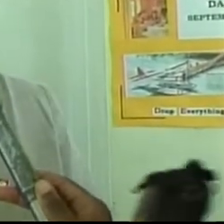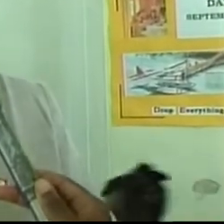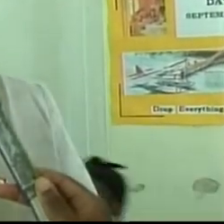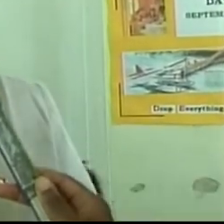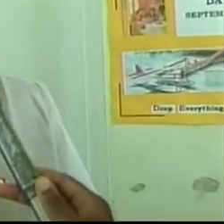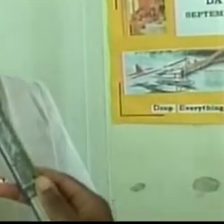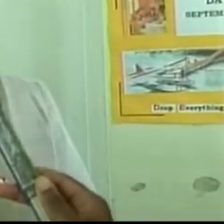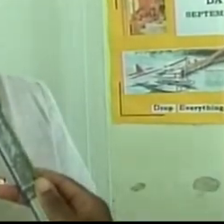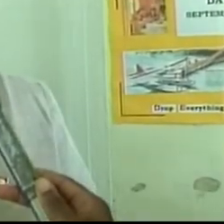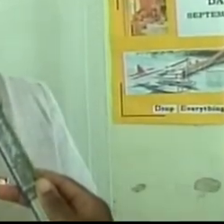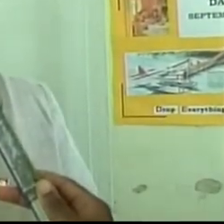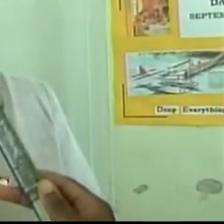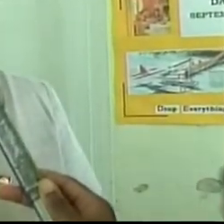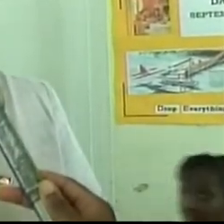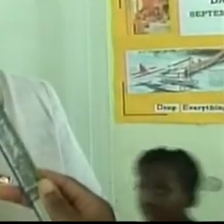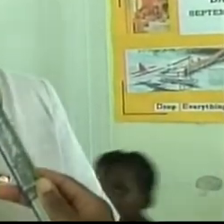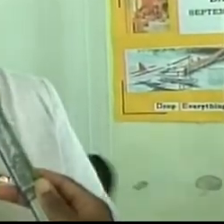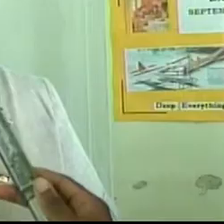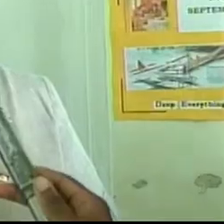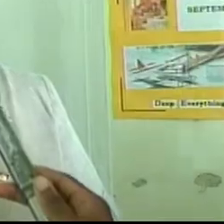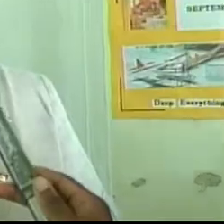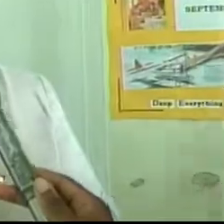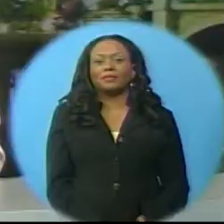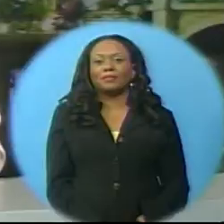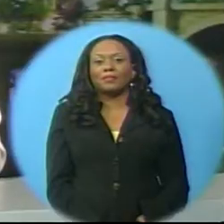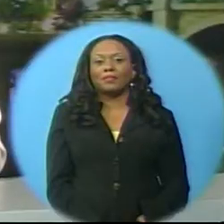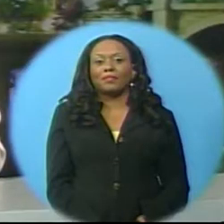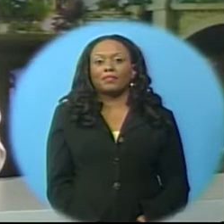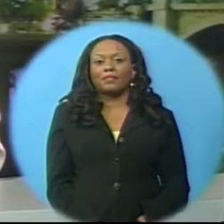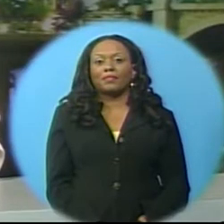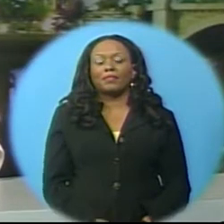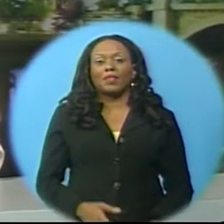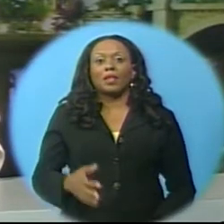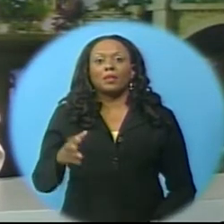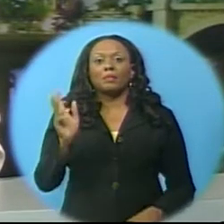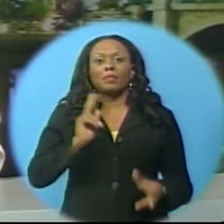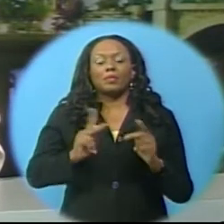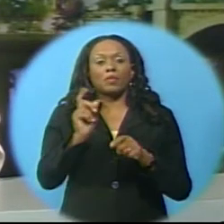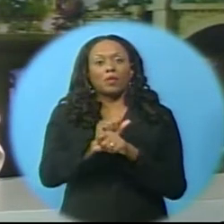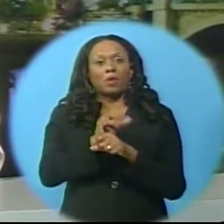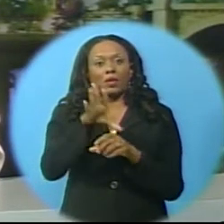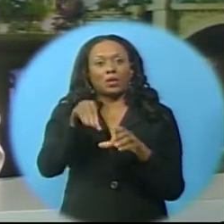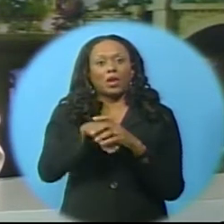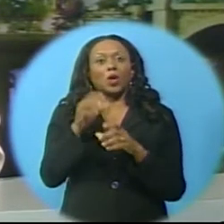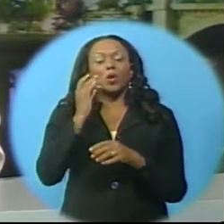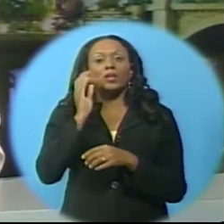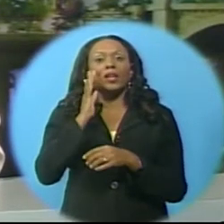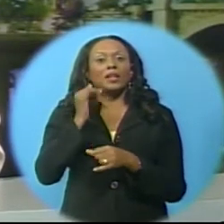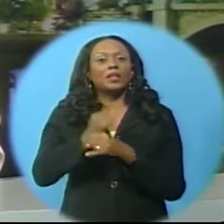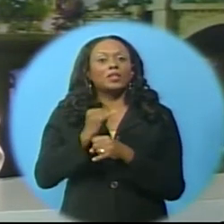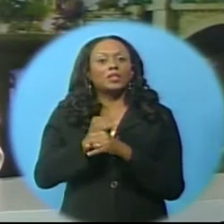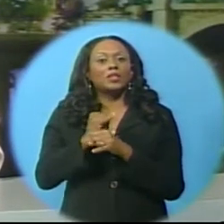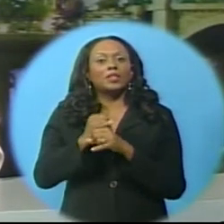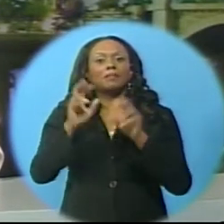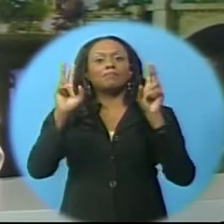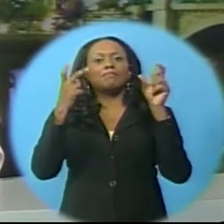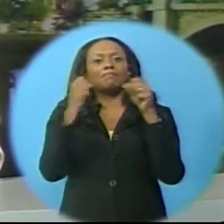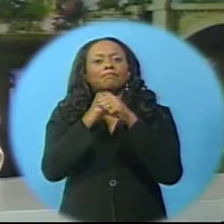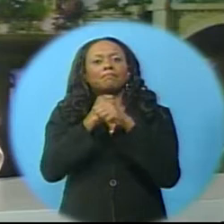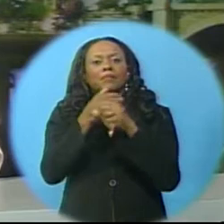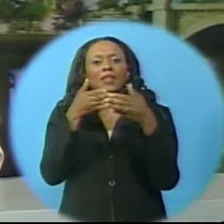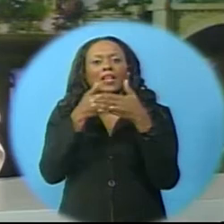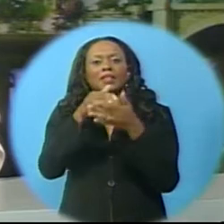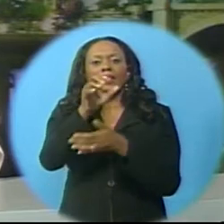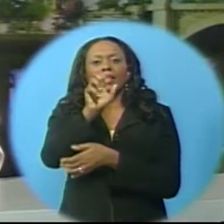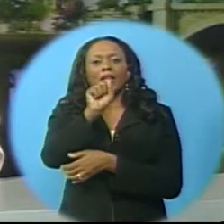pass on to mummies and daddies and their older siblings Hoteliers have been proactive in the fight against sargassum seaweed and in some